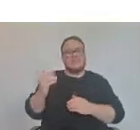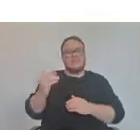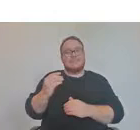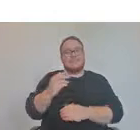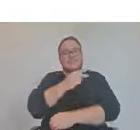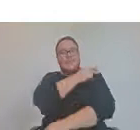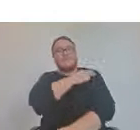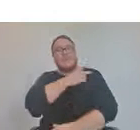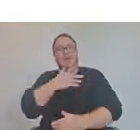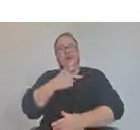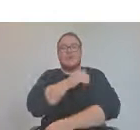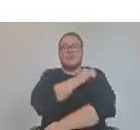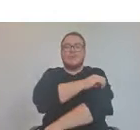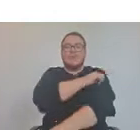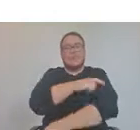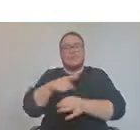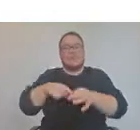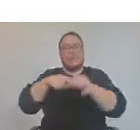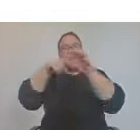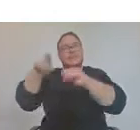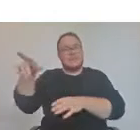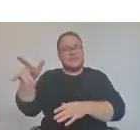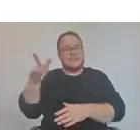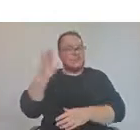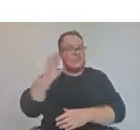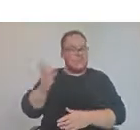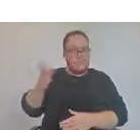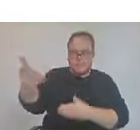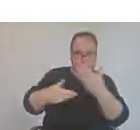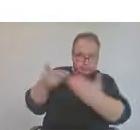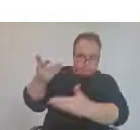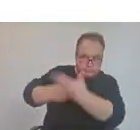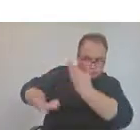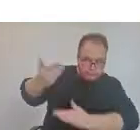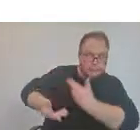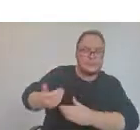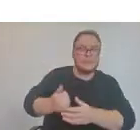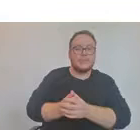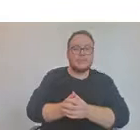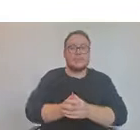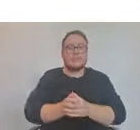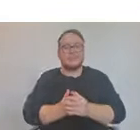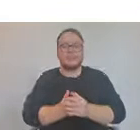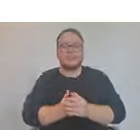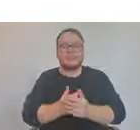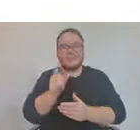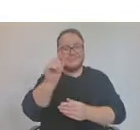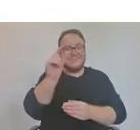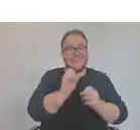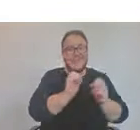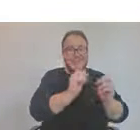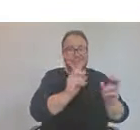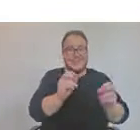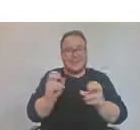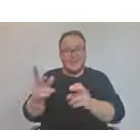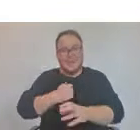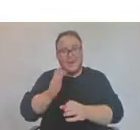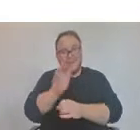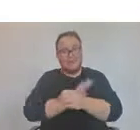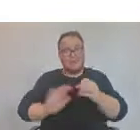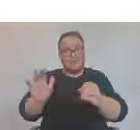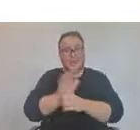of weeks, we had 100% coverage, and one of only 2 systems in the region. There are 11 systems in our region. We're able to deliver